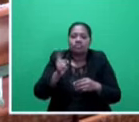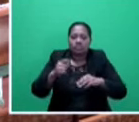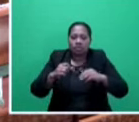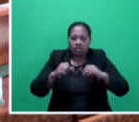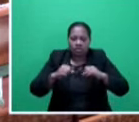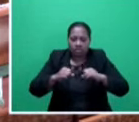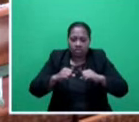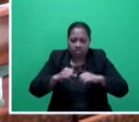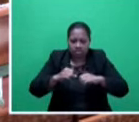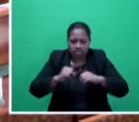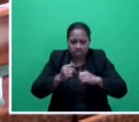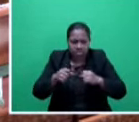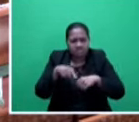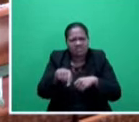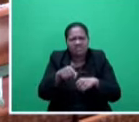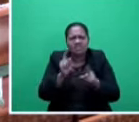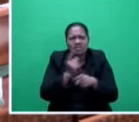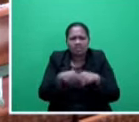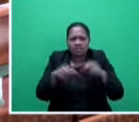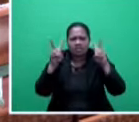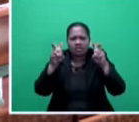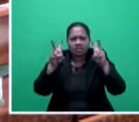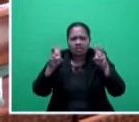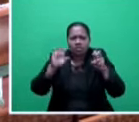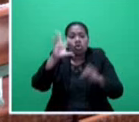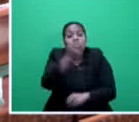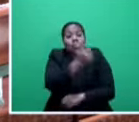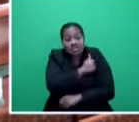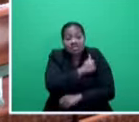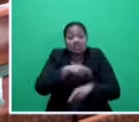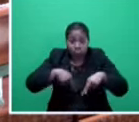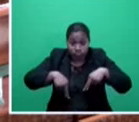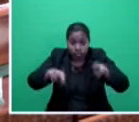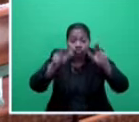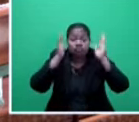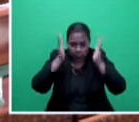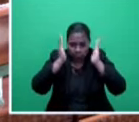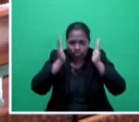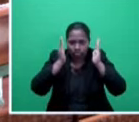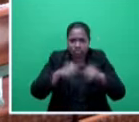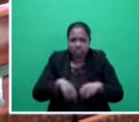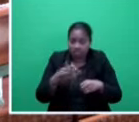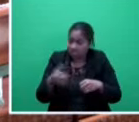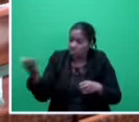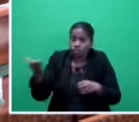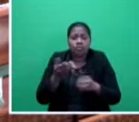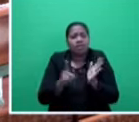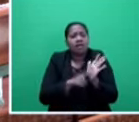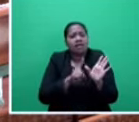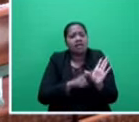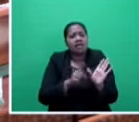The second petition was submitted by the Honourable Linda Tambuya and states the following.